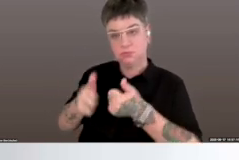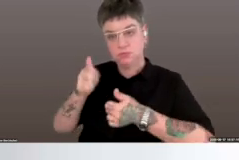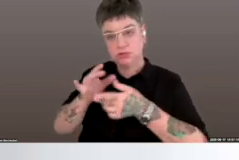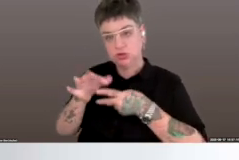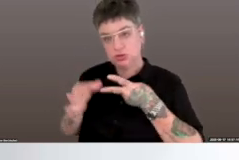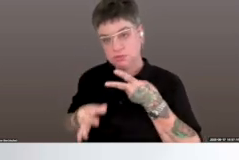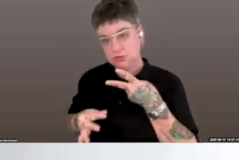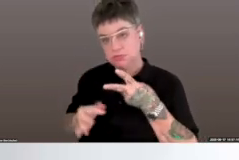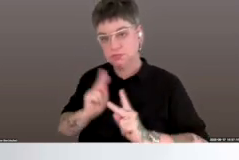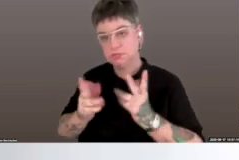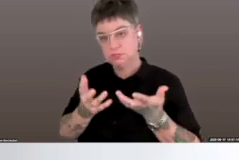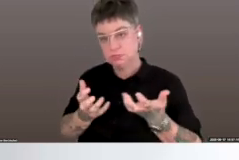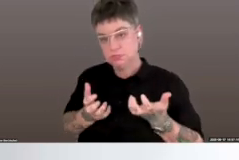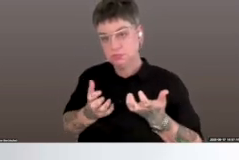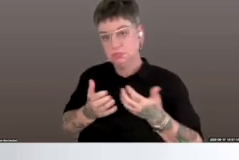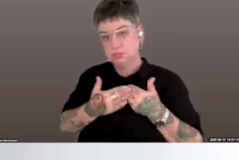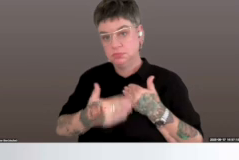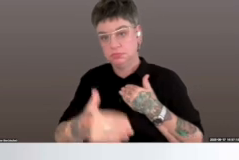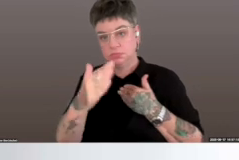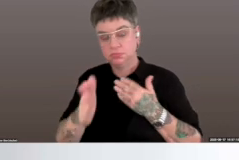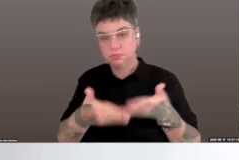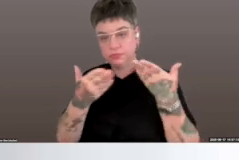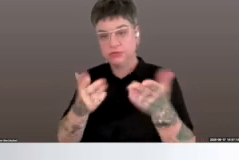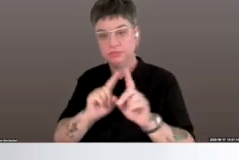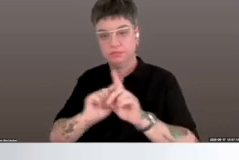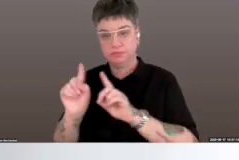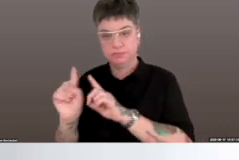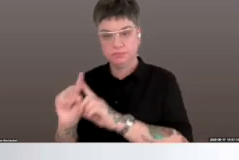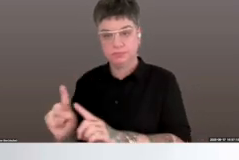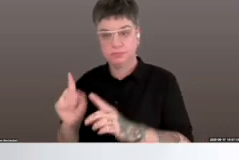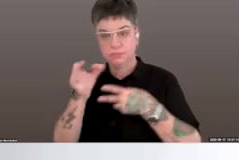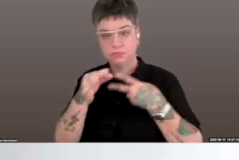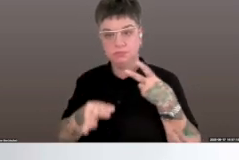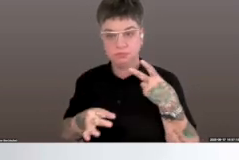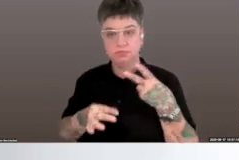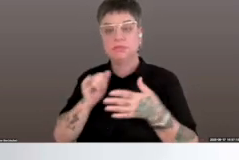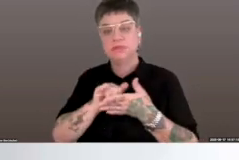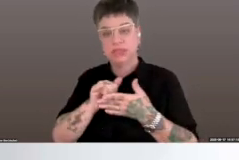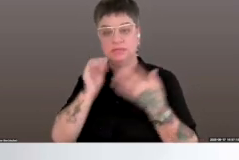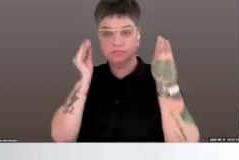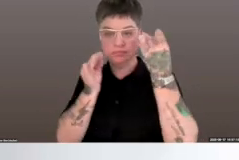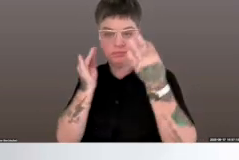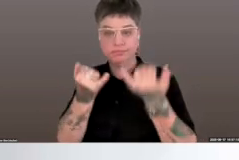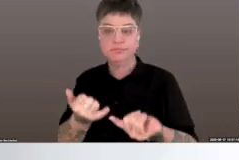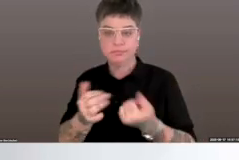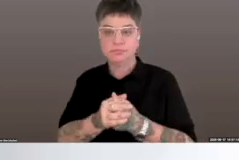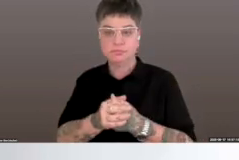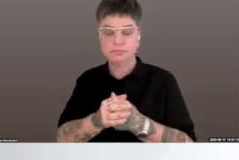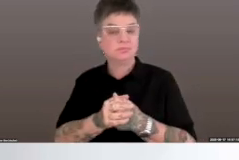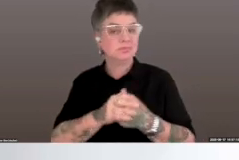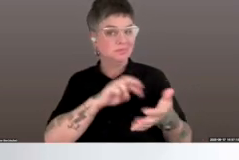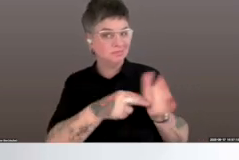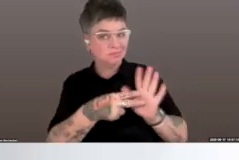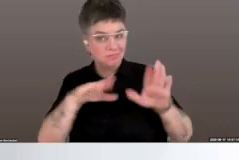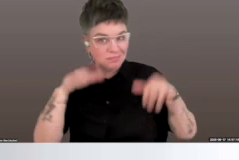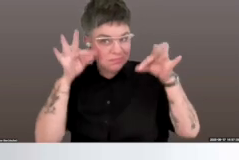to take, and then from there we would present different options and look at it. But that is something that we are contemplating. So you haven't decided whether